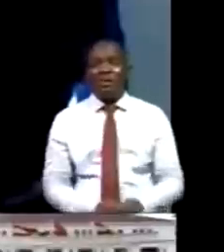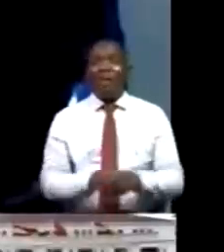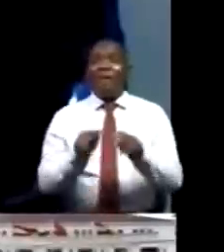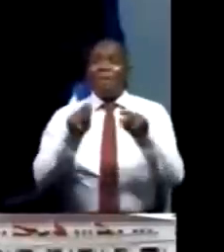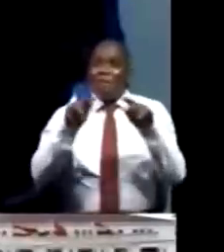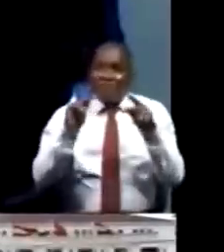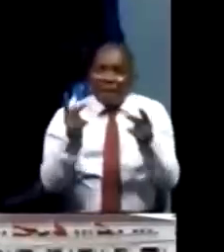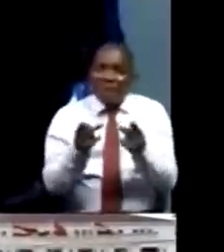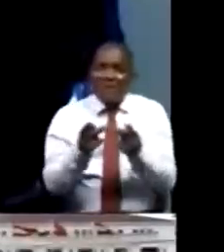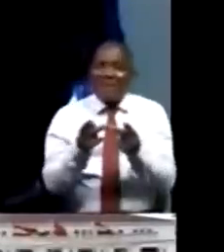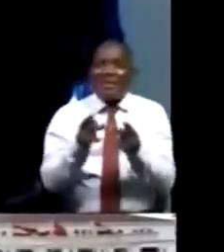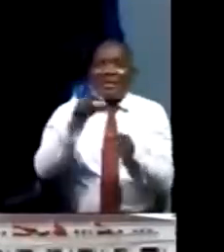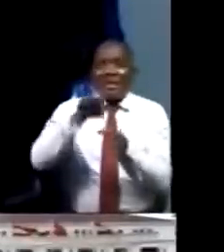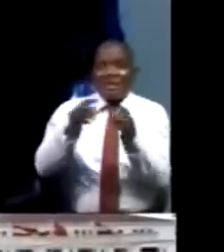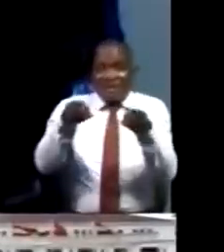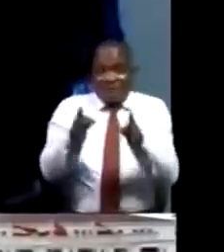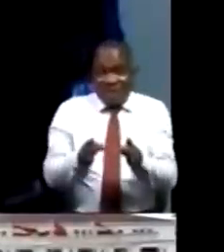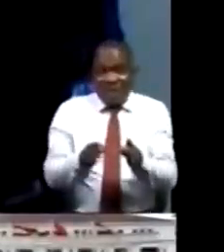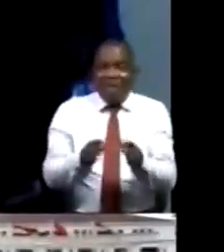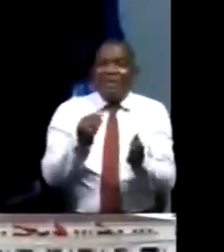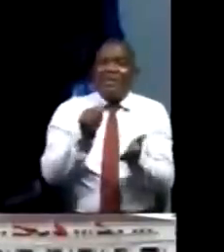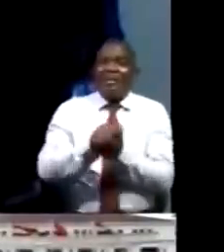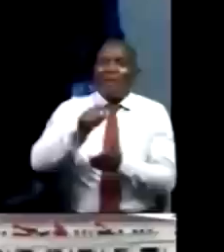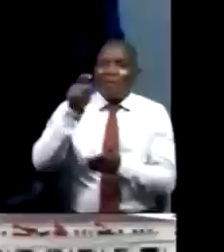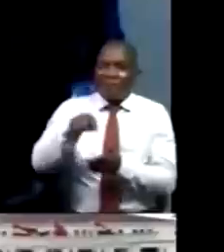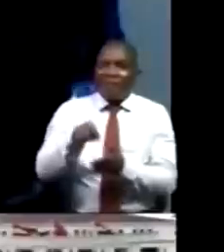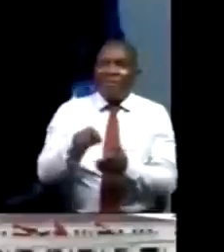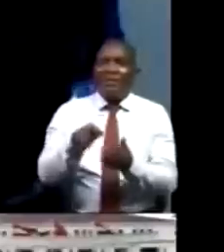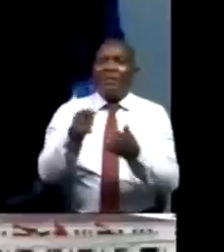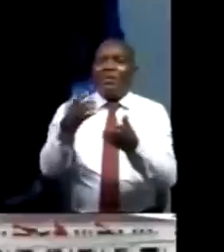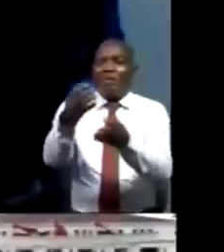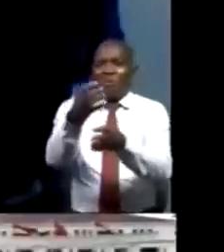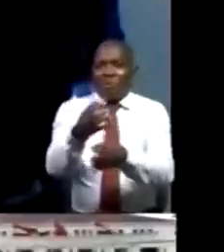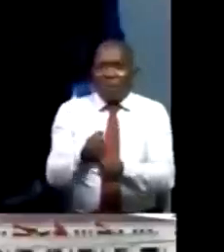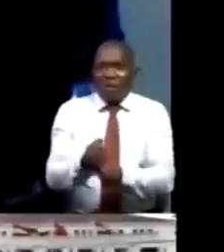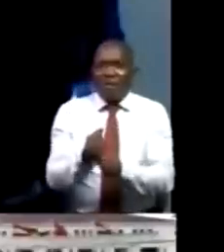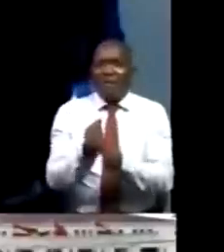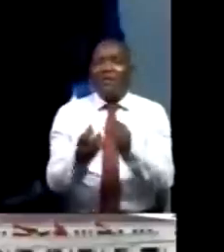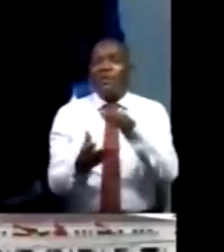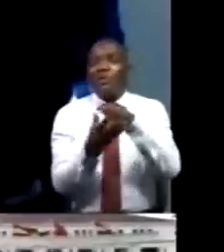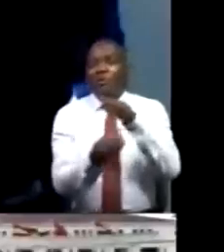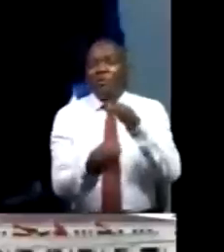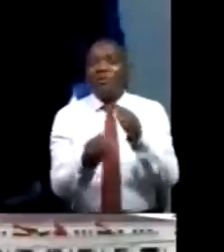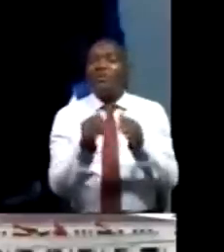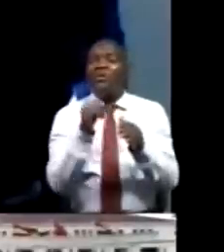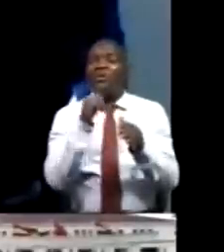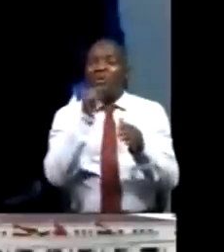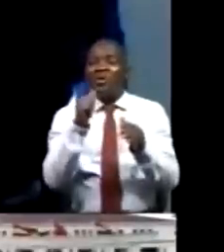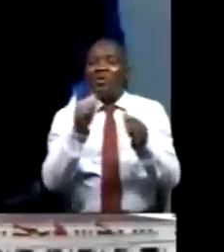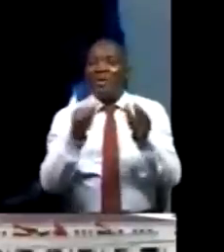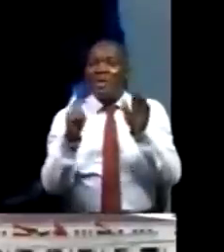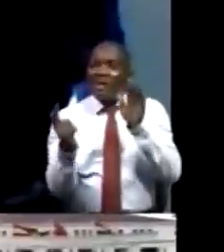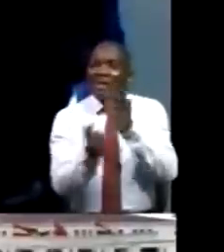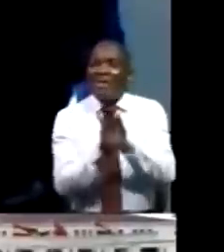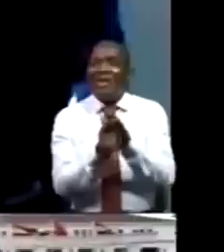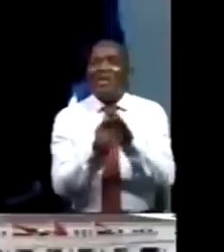the party's election directorate that was mandated by the party to assemble and